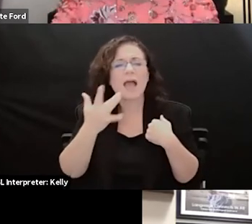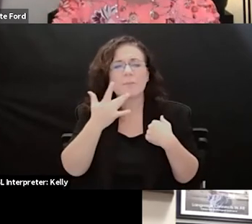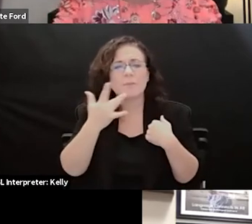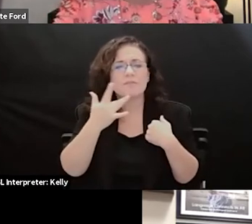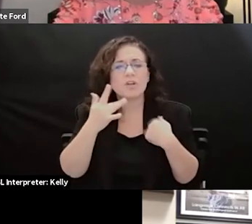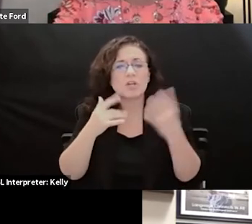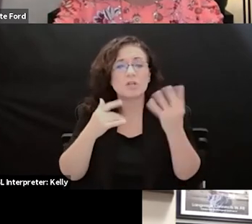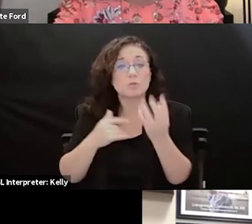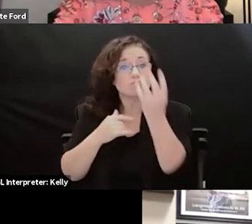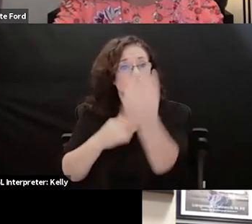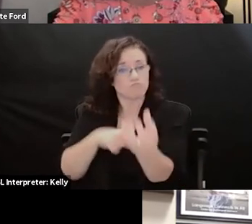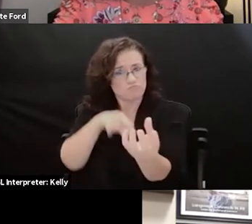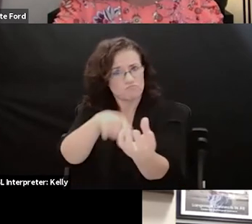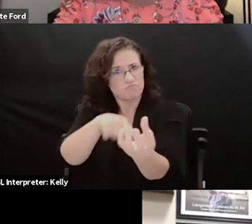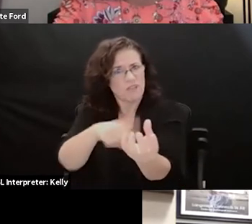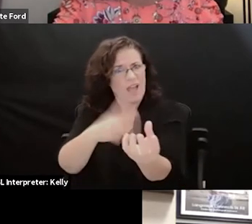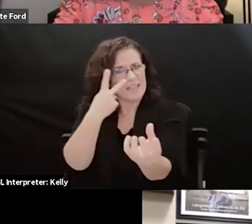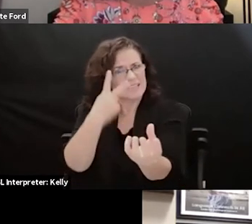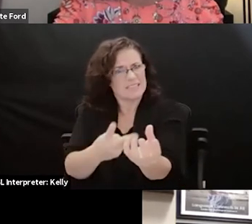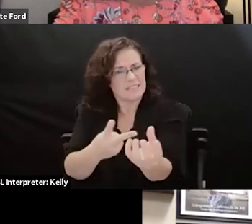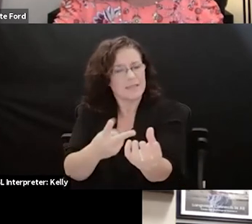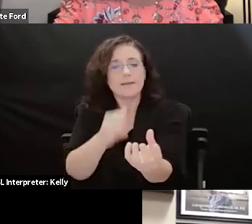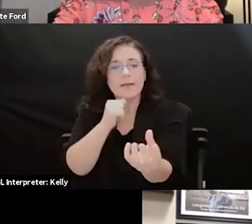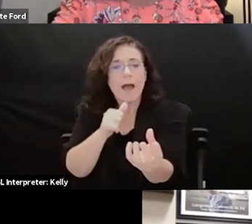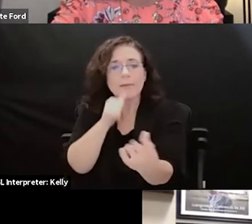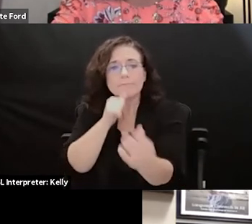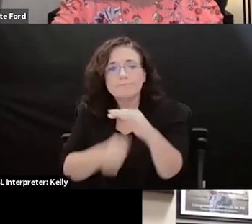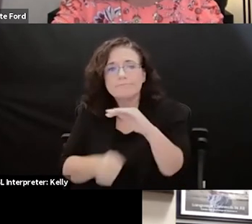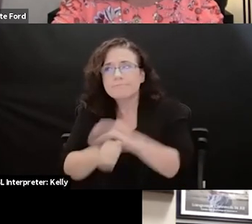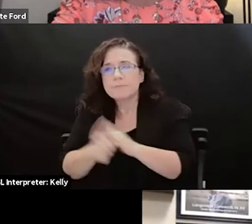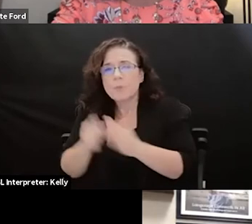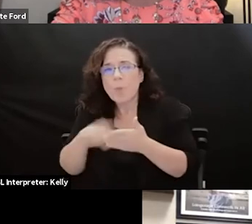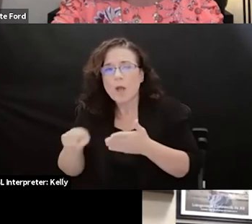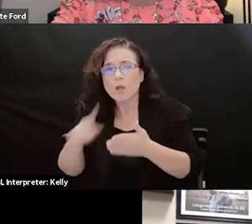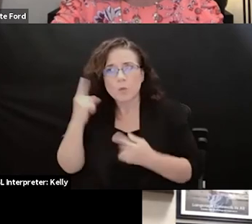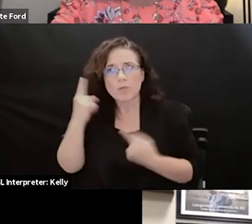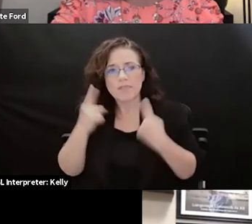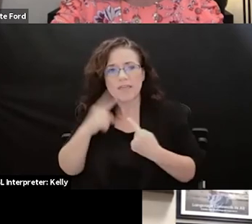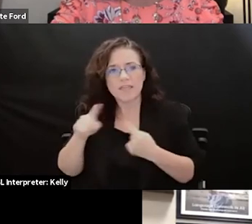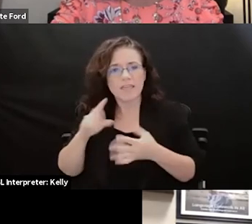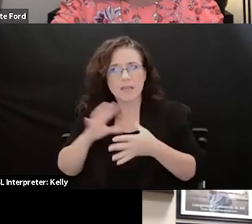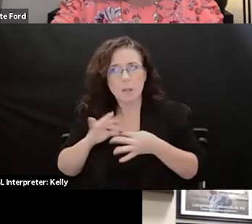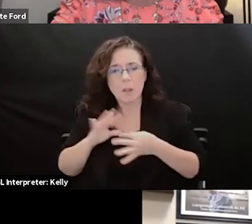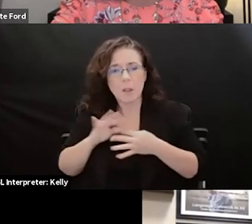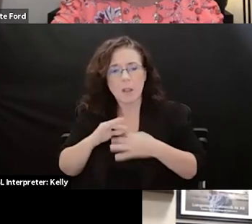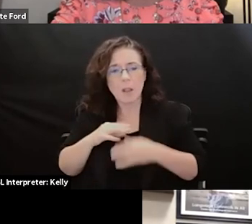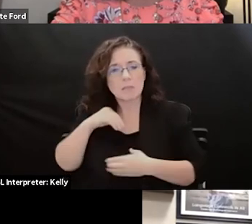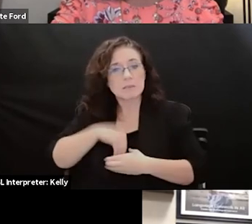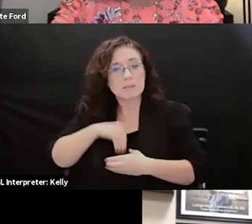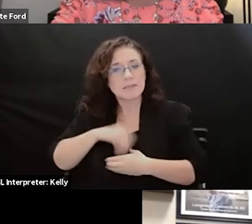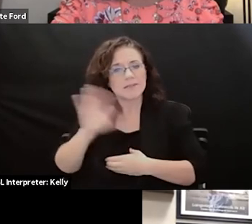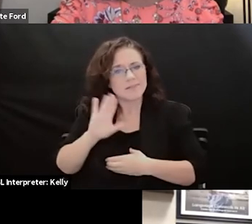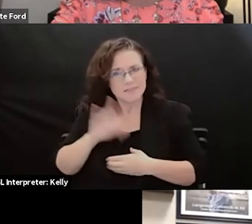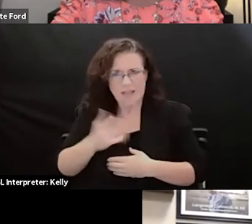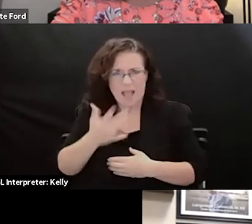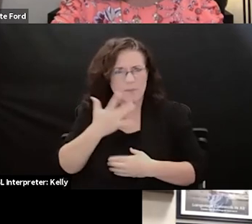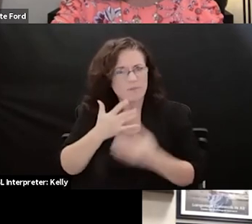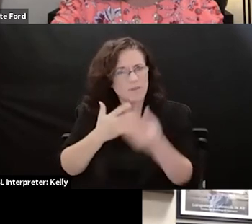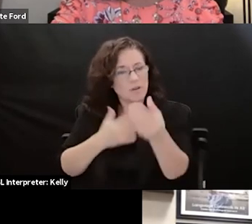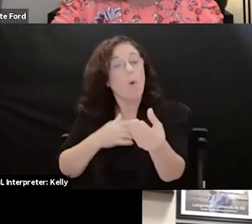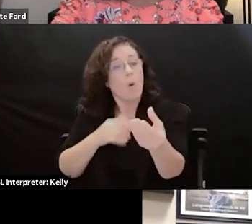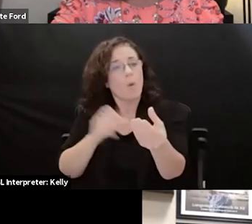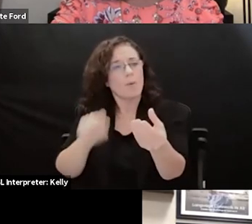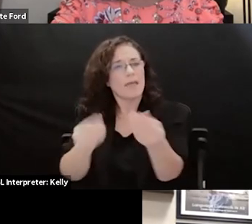you're thinking silently right so then we have the opportunity to talk and and and have a discussion about one one perspective or